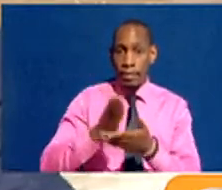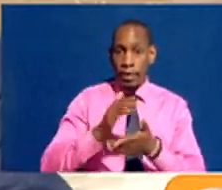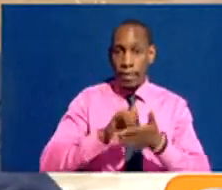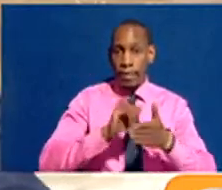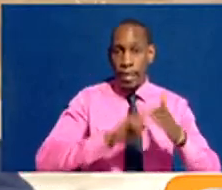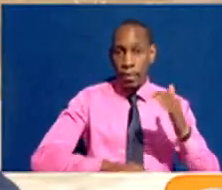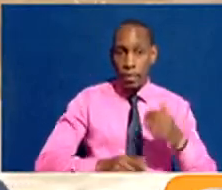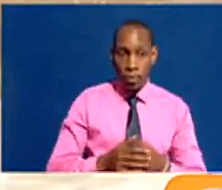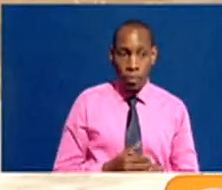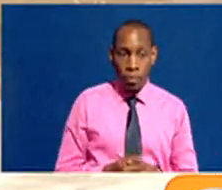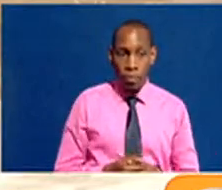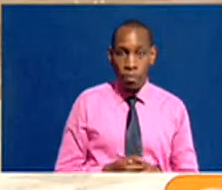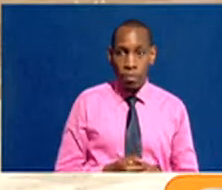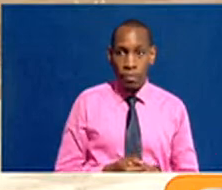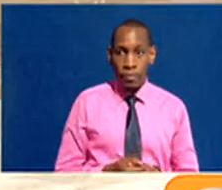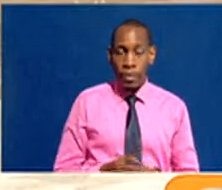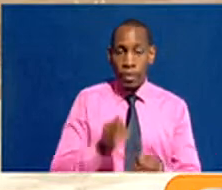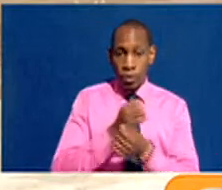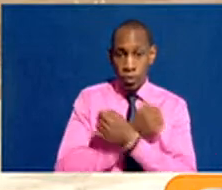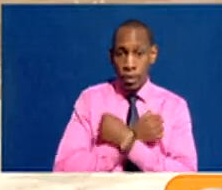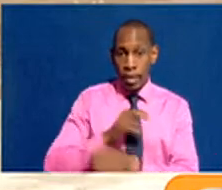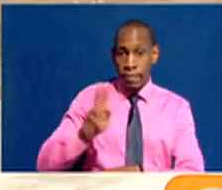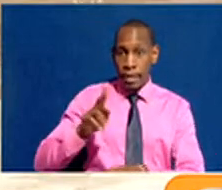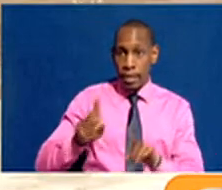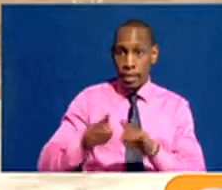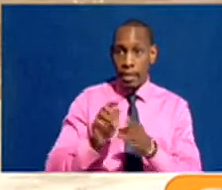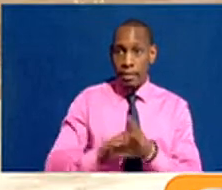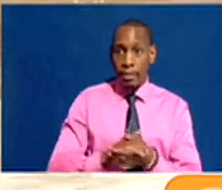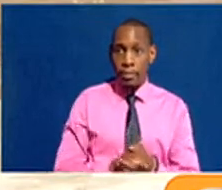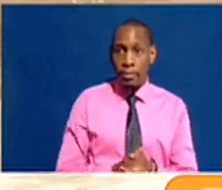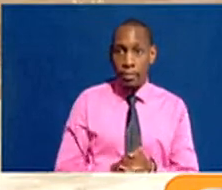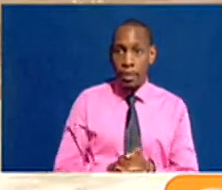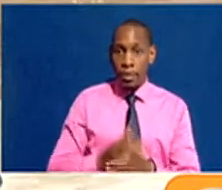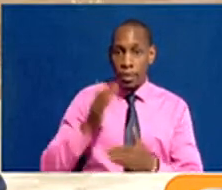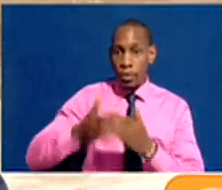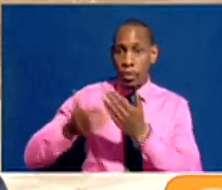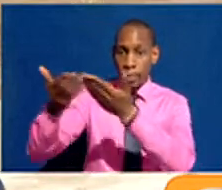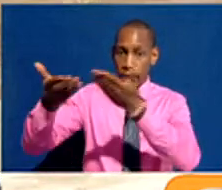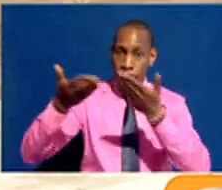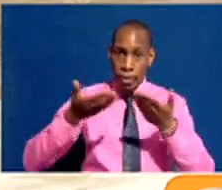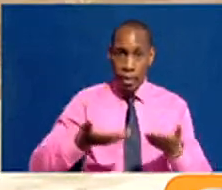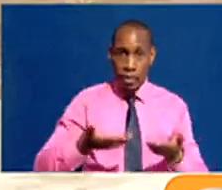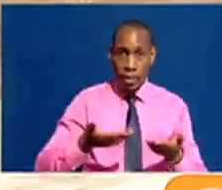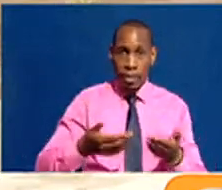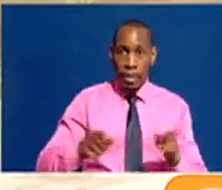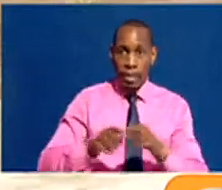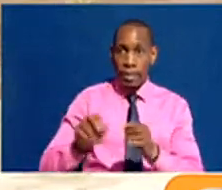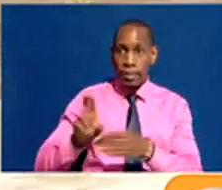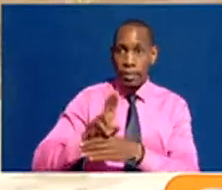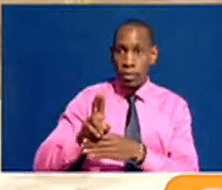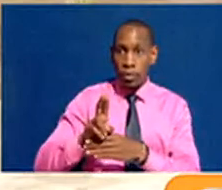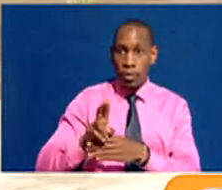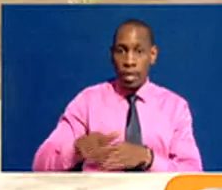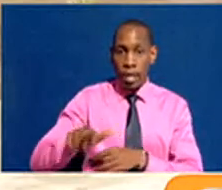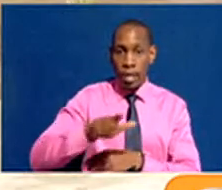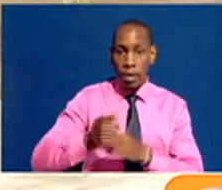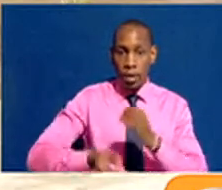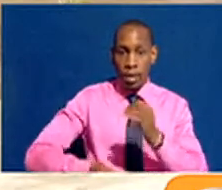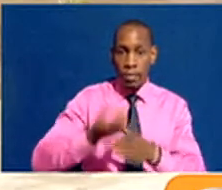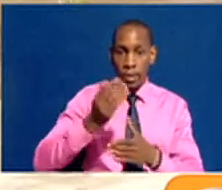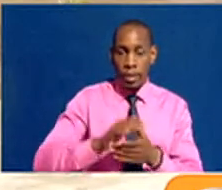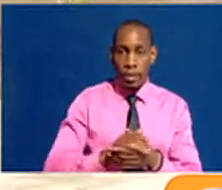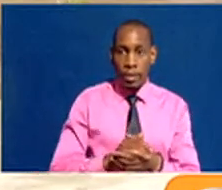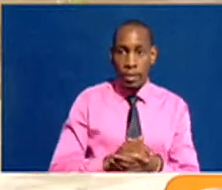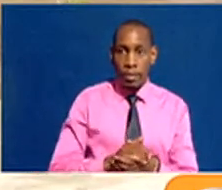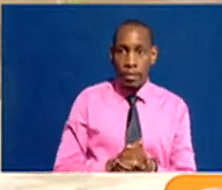that we are patriotic Kenyan and stop importation and use the locally produced